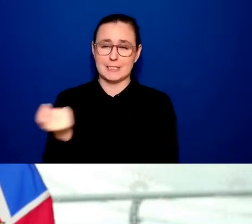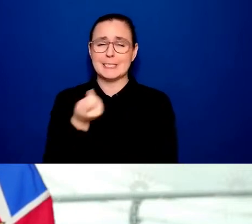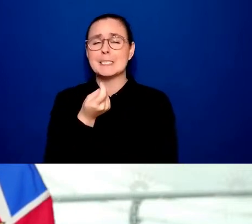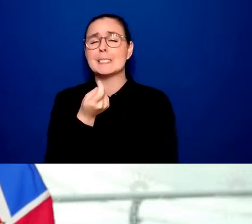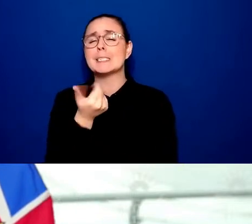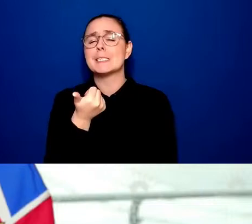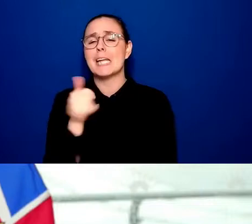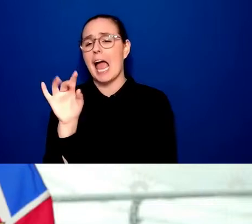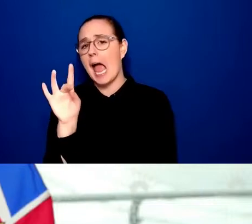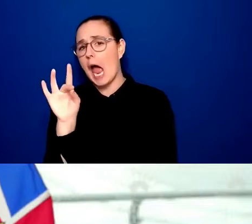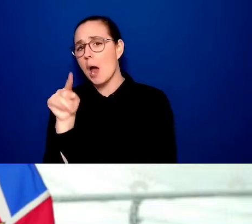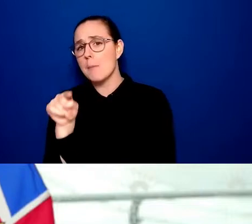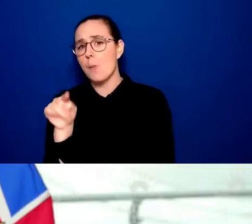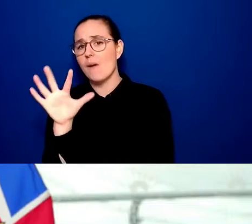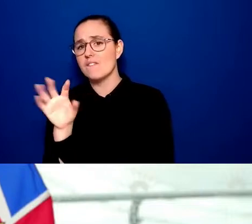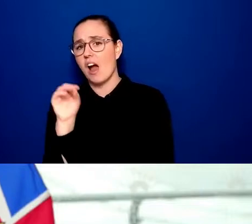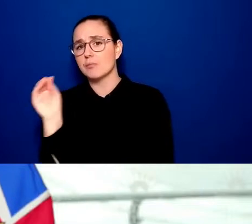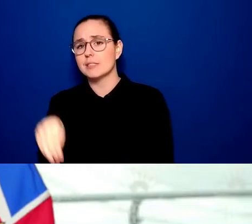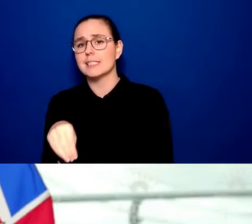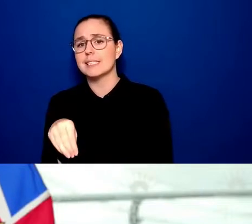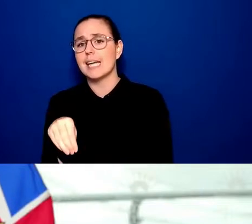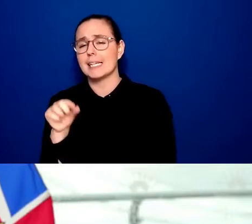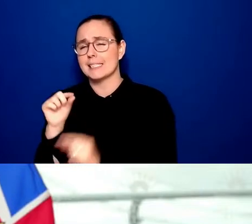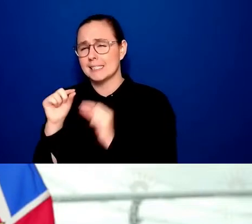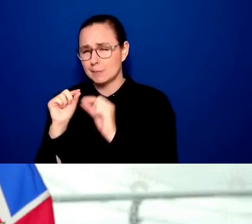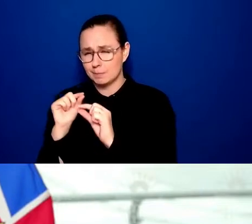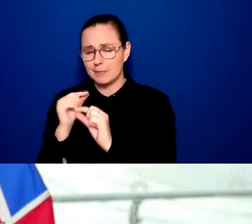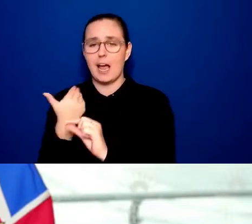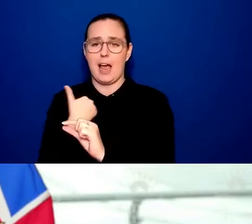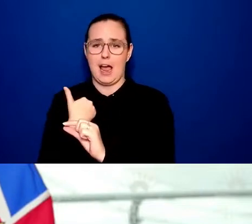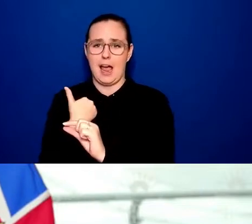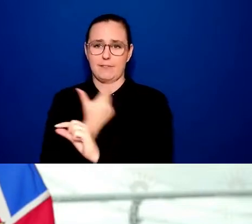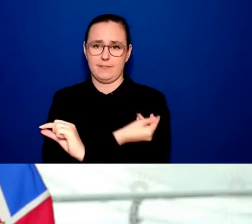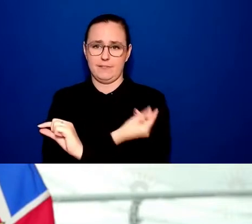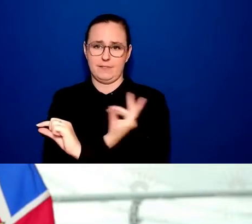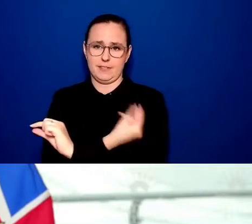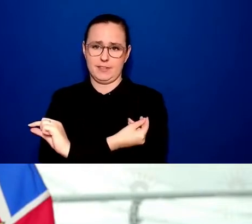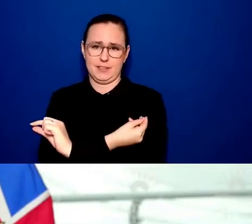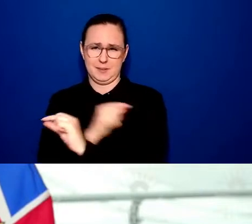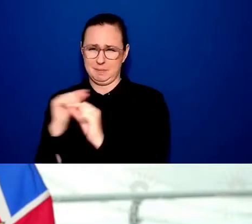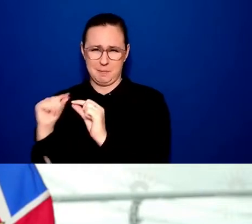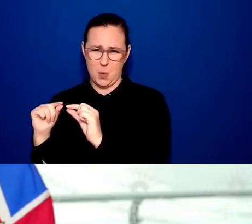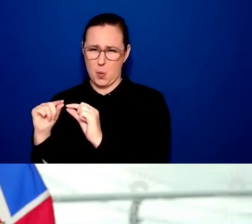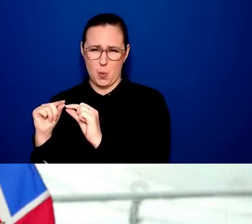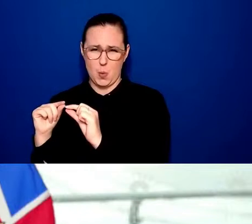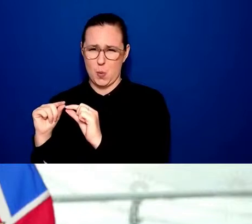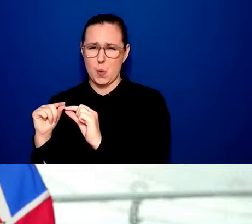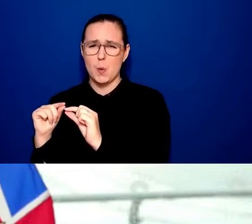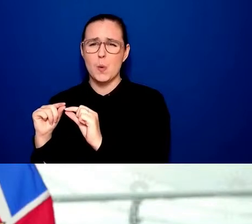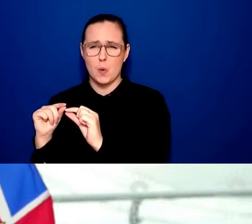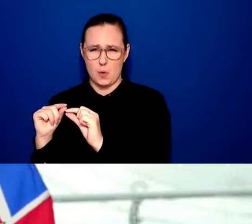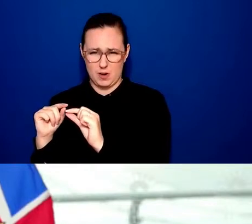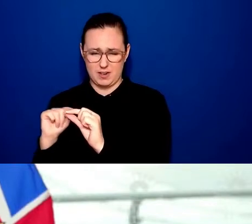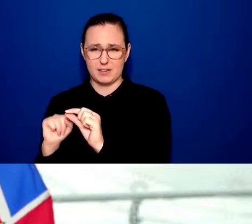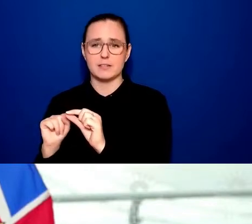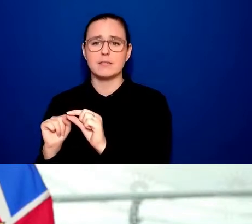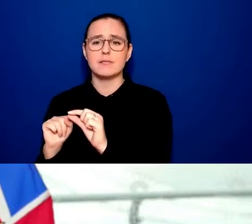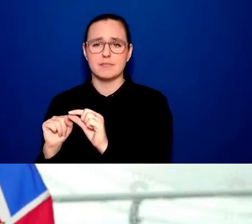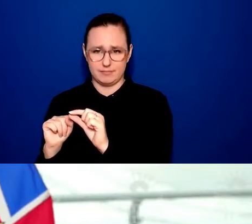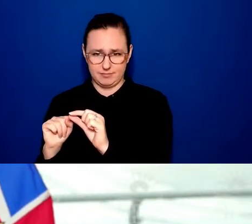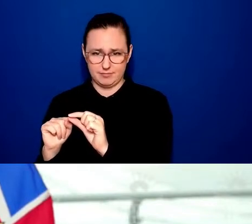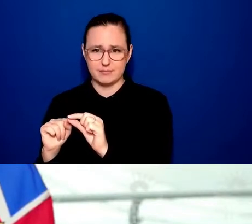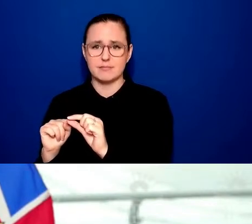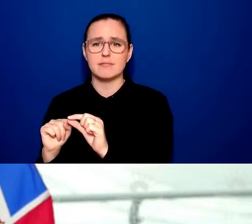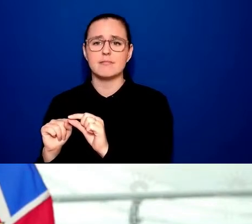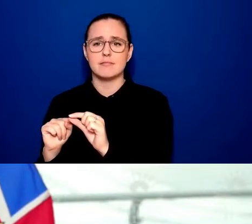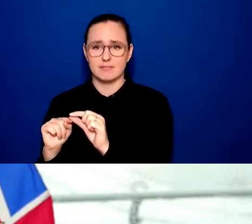them, 8.5%. When we think of that, more than 80% of the population fully vaccinated, only 8.5% of COVID-19